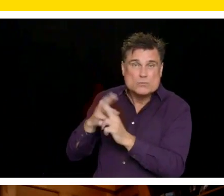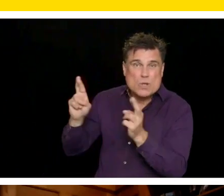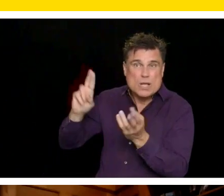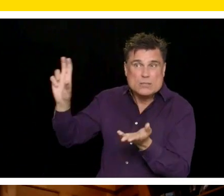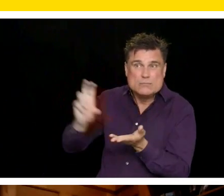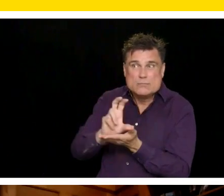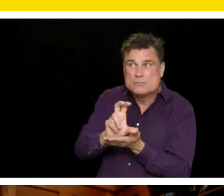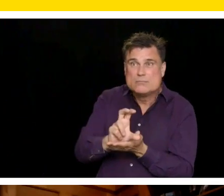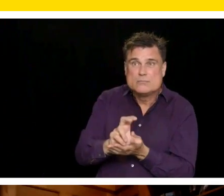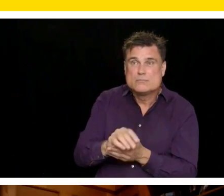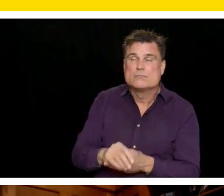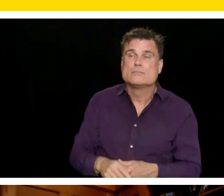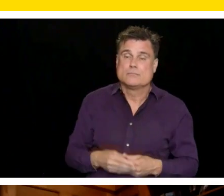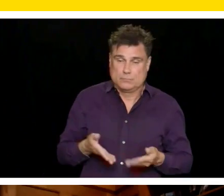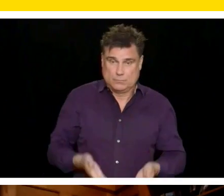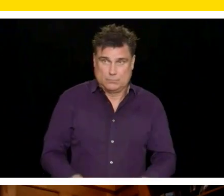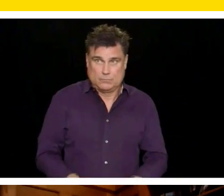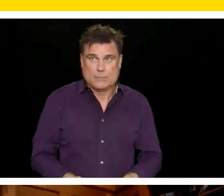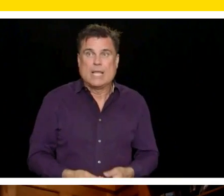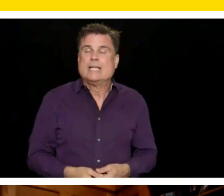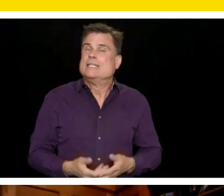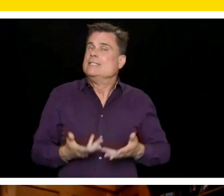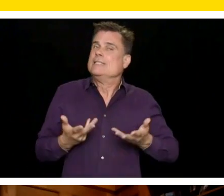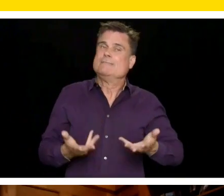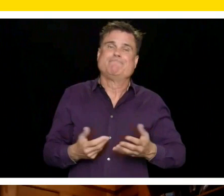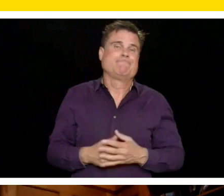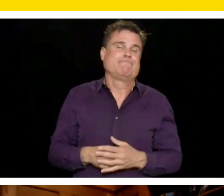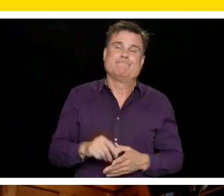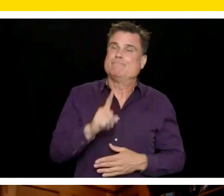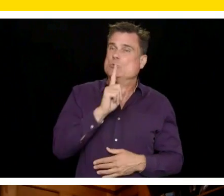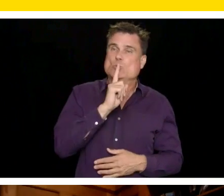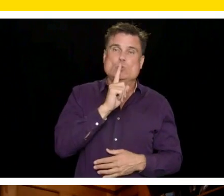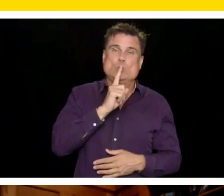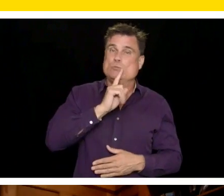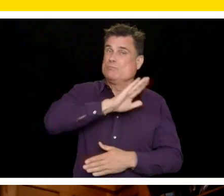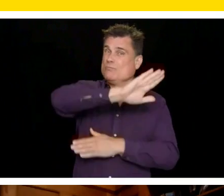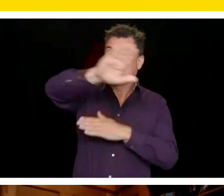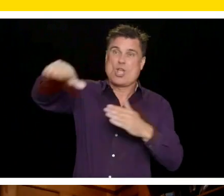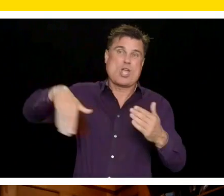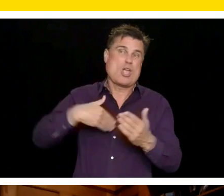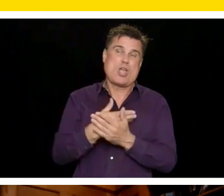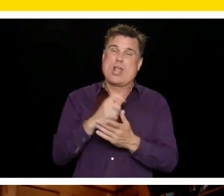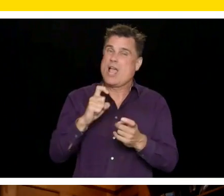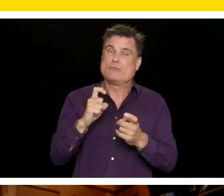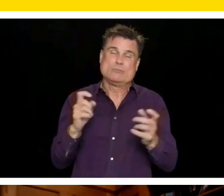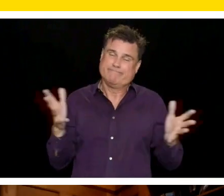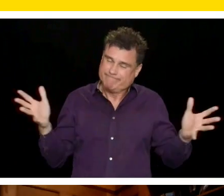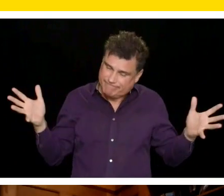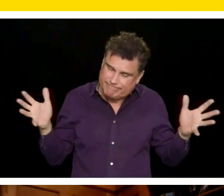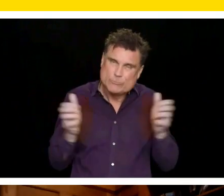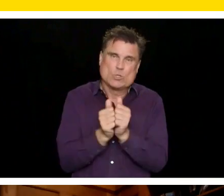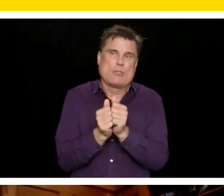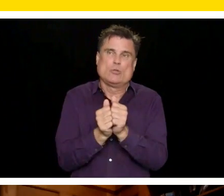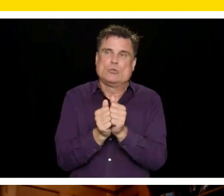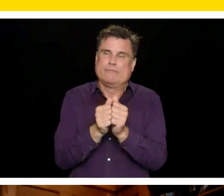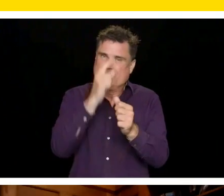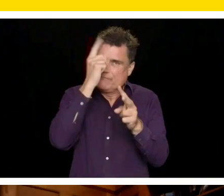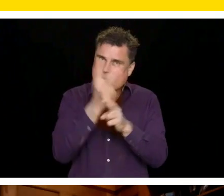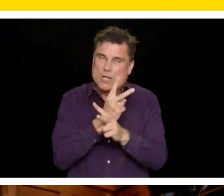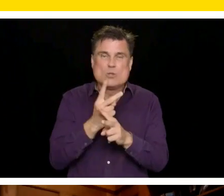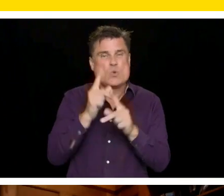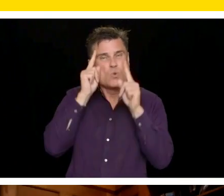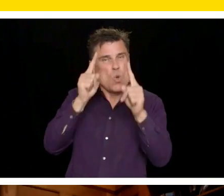as flat as it possibly can be. We have to reduce the spread of COVID-19. That's why it really matters what we do